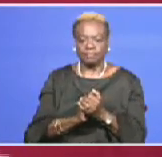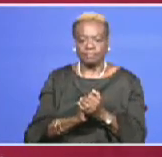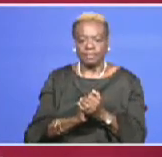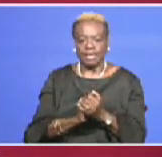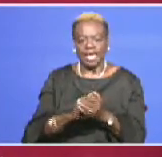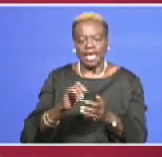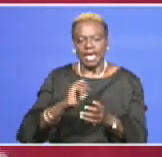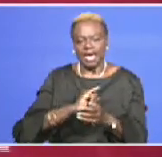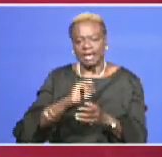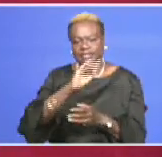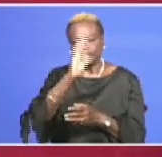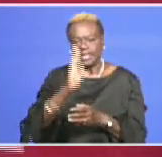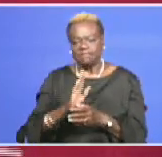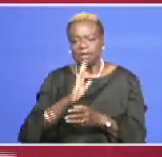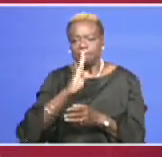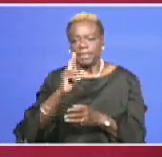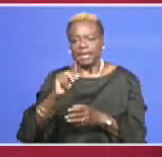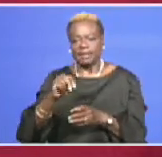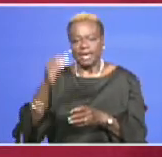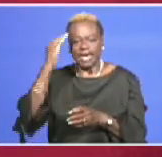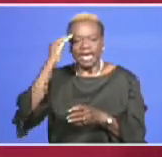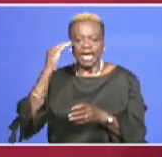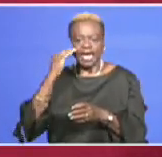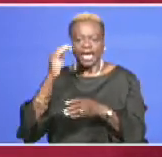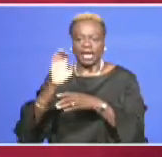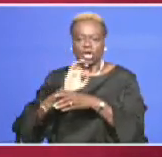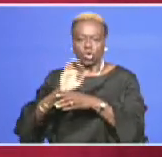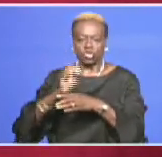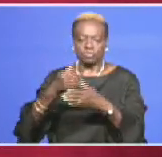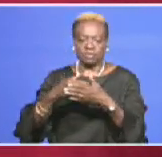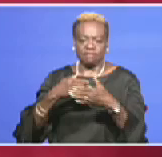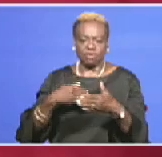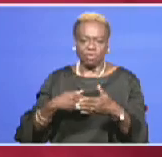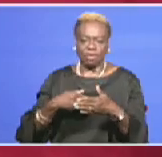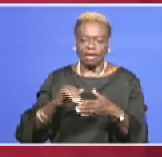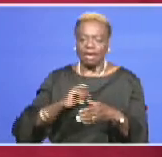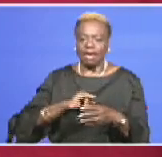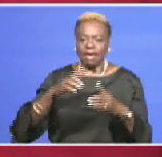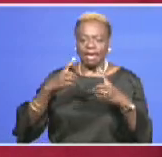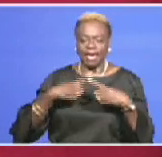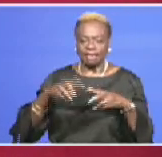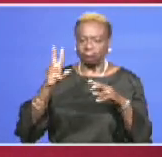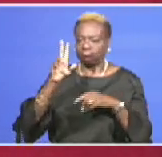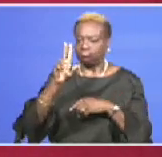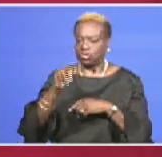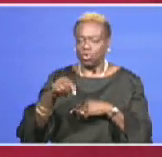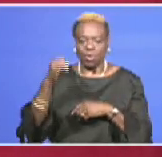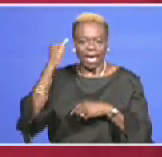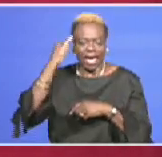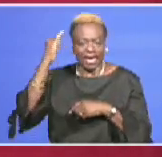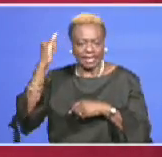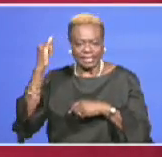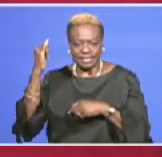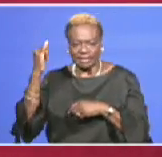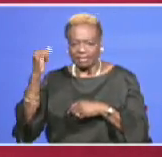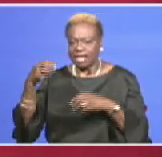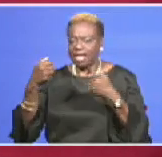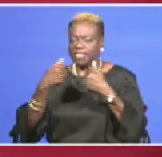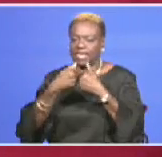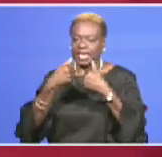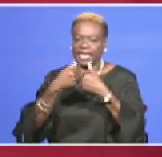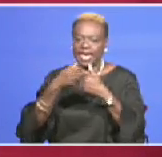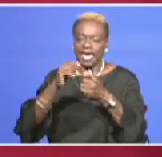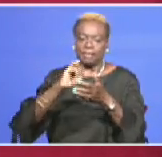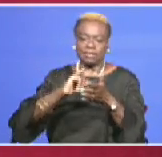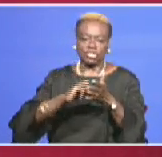never been a head coach before. So I really had no idea what to think, how to react. And the game just took over. It just,